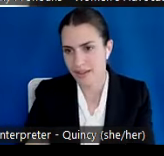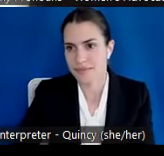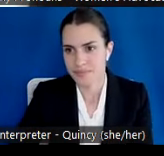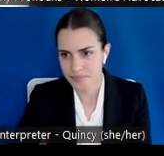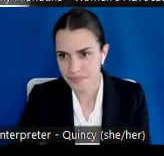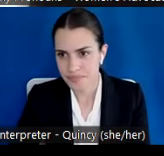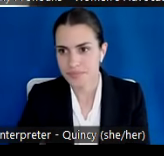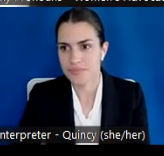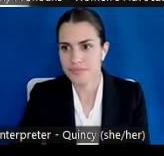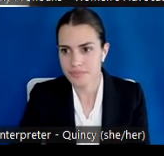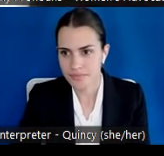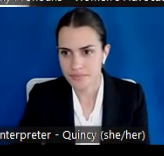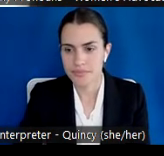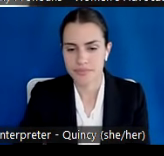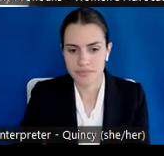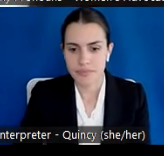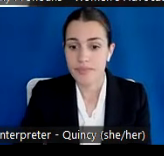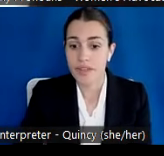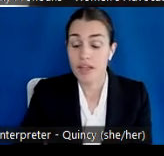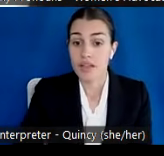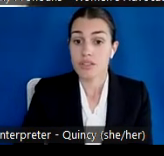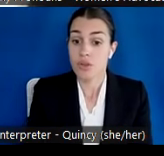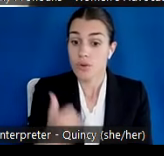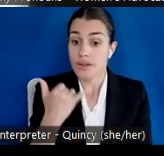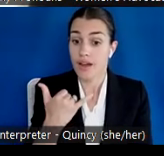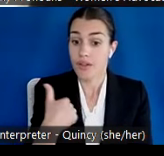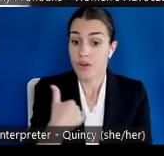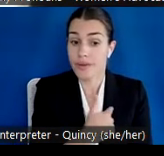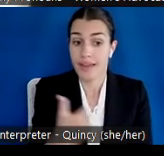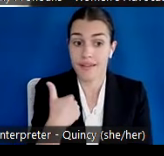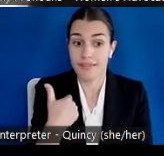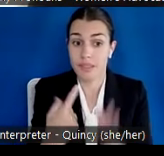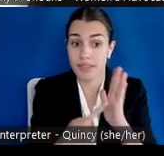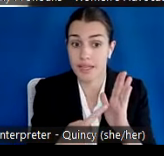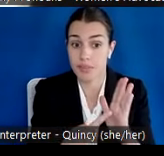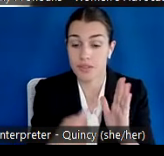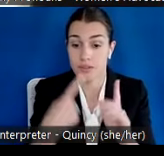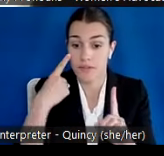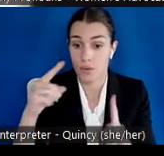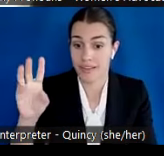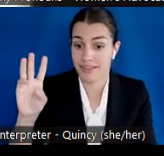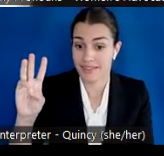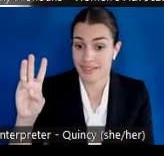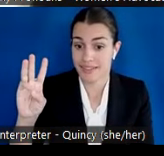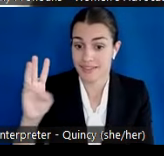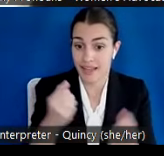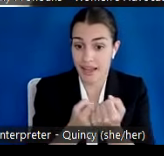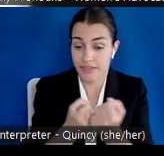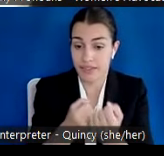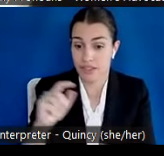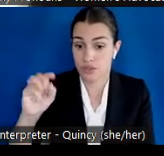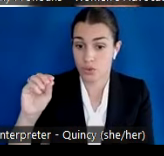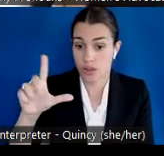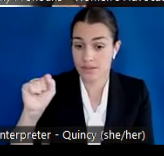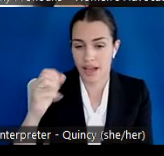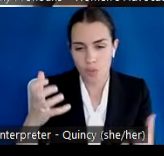And so now that we have some examples for these 6 advocacy tools, I'd like us all to kind of reflect